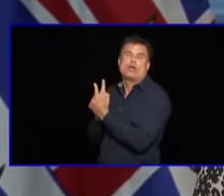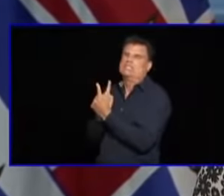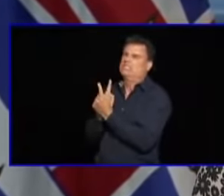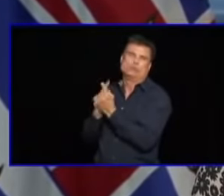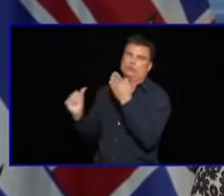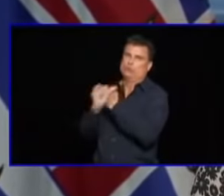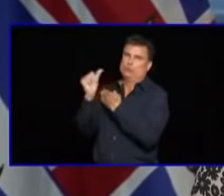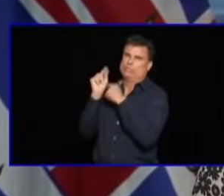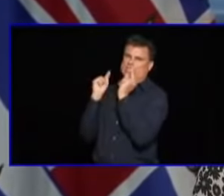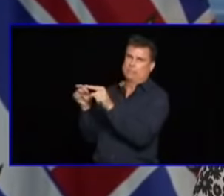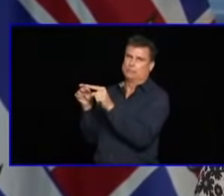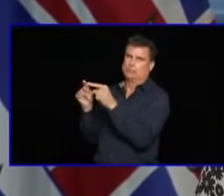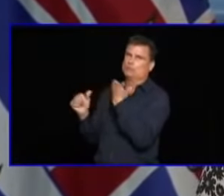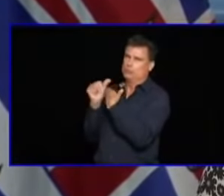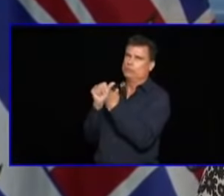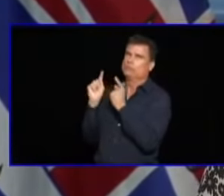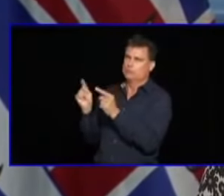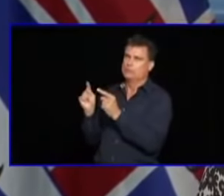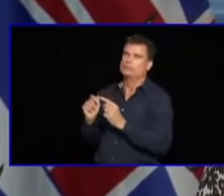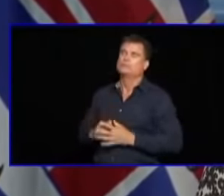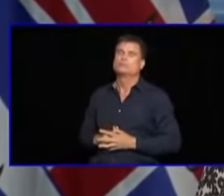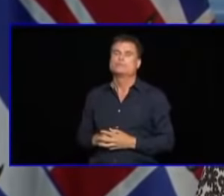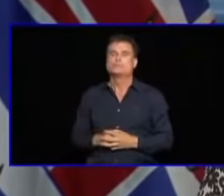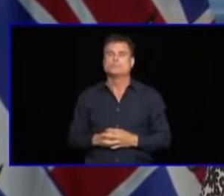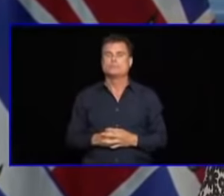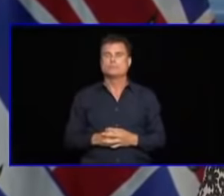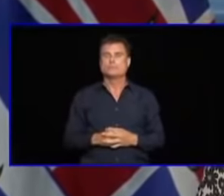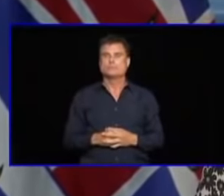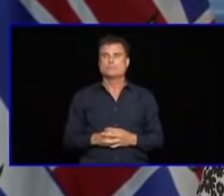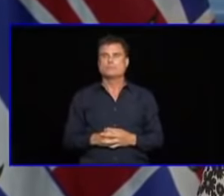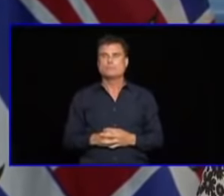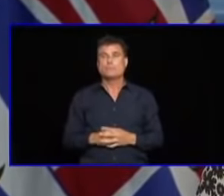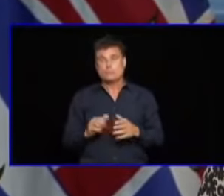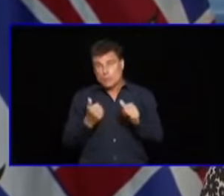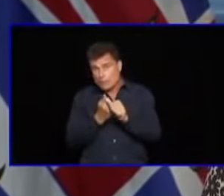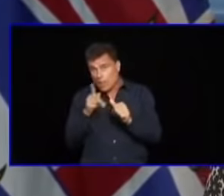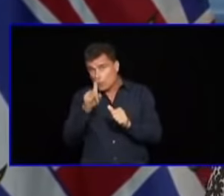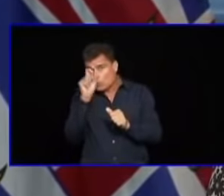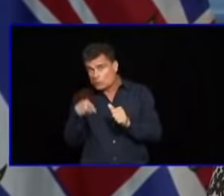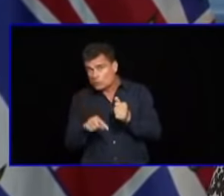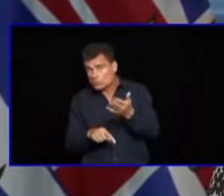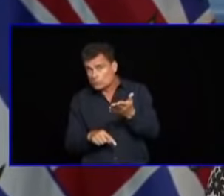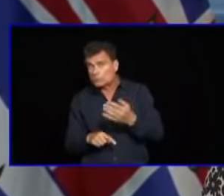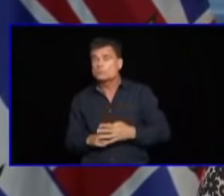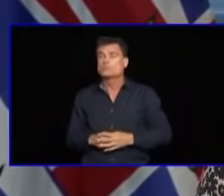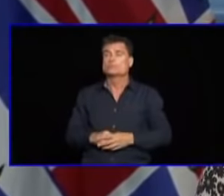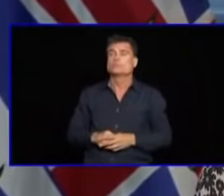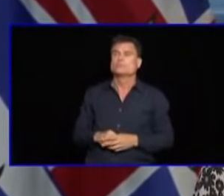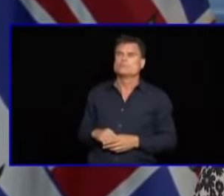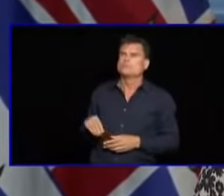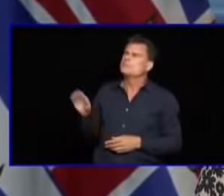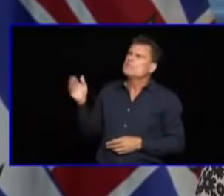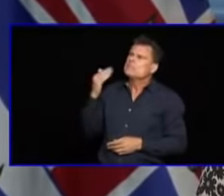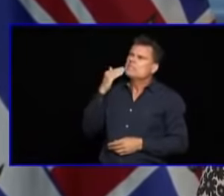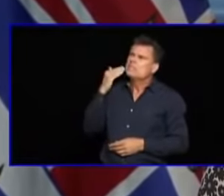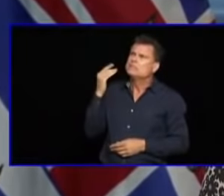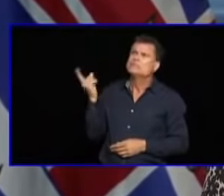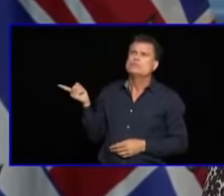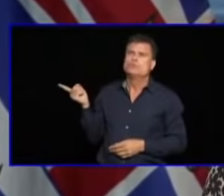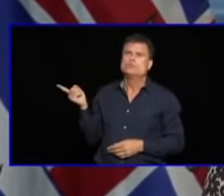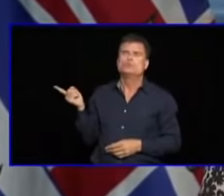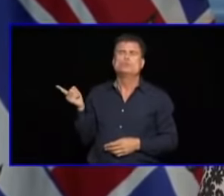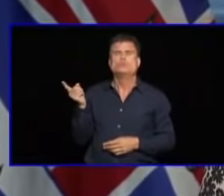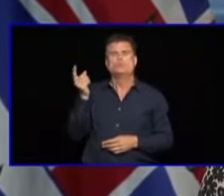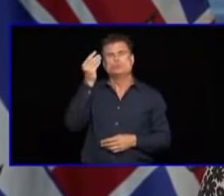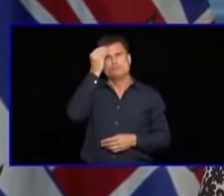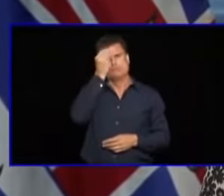Richard? I do. Is there anything that worries you on the slide when you show the ages going up, that